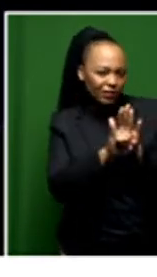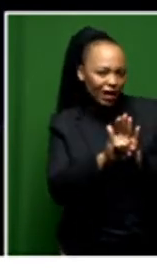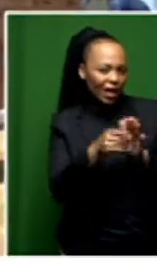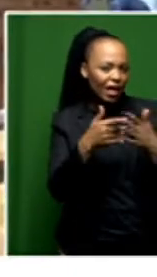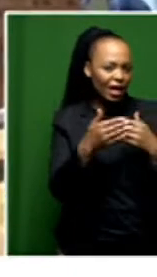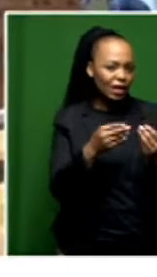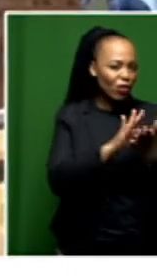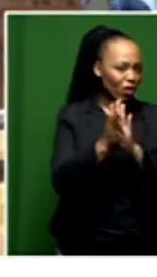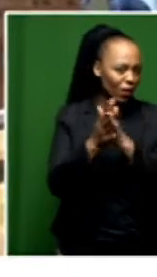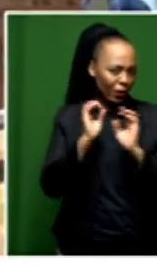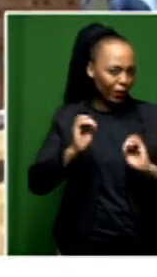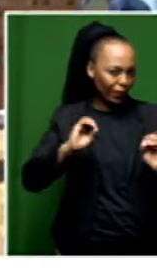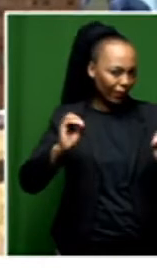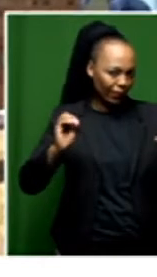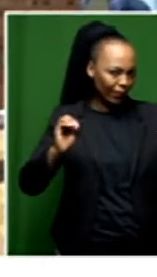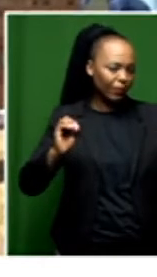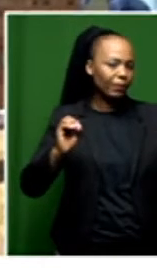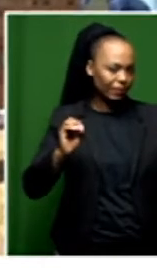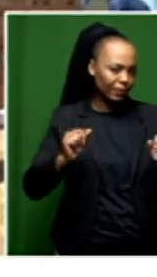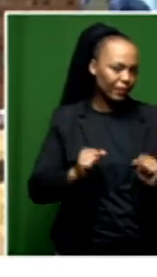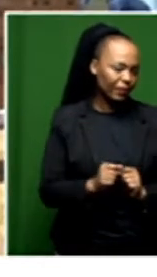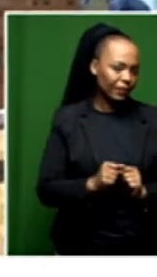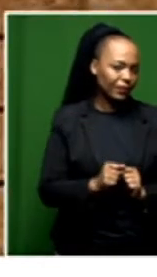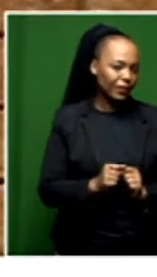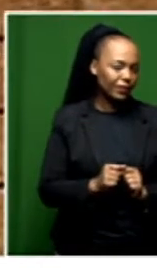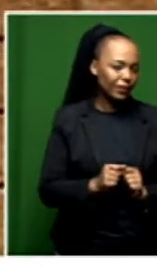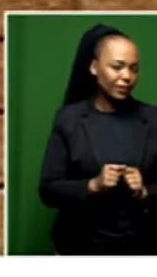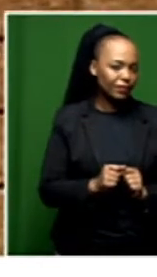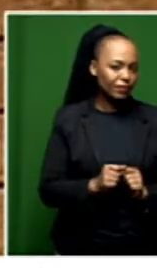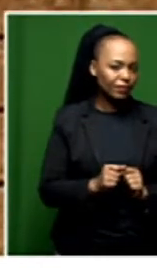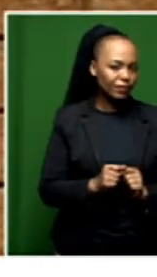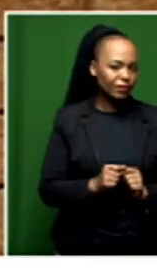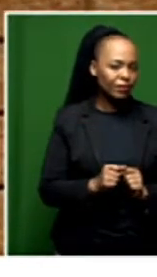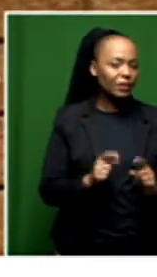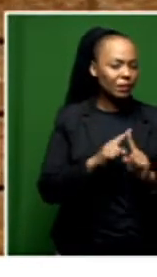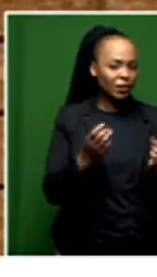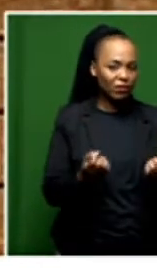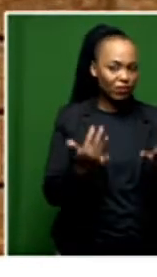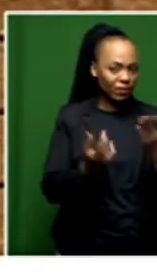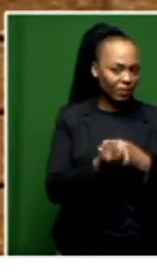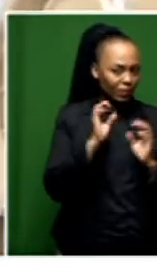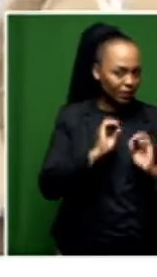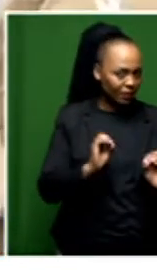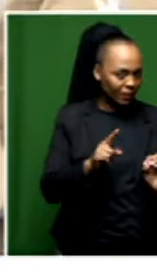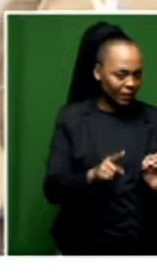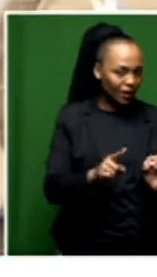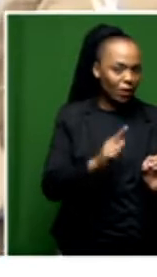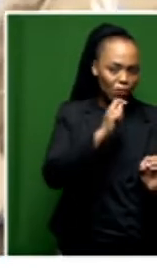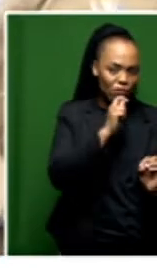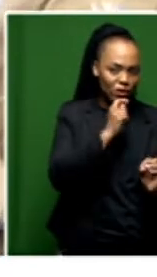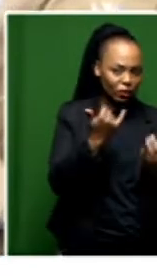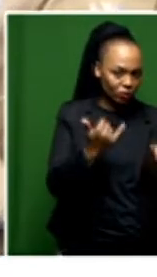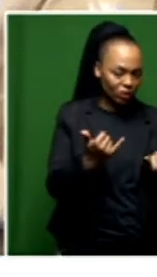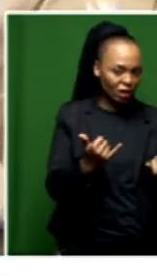that would give an impression that, oh, there was fire for that matter. So hence this morning we are